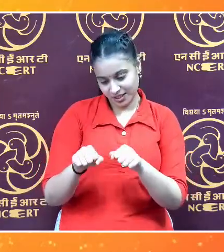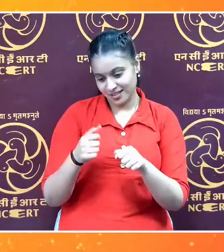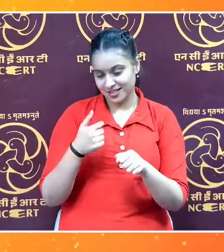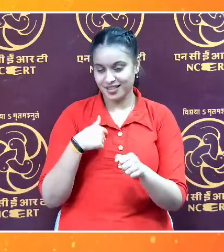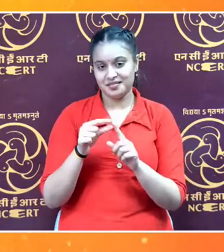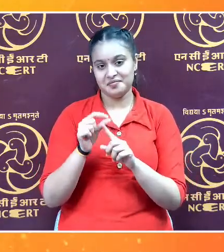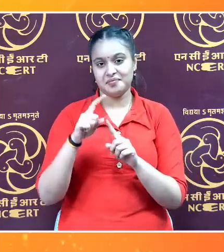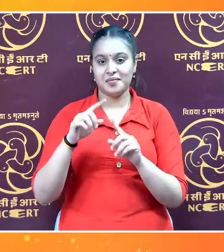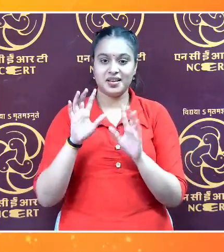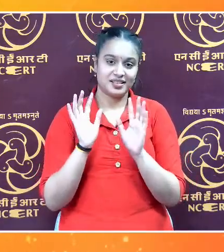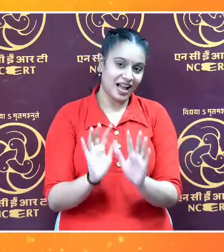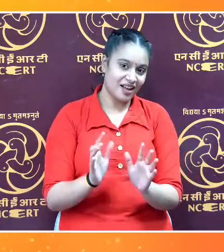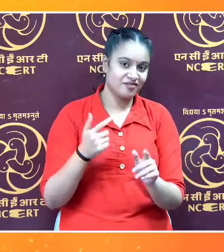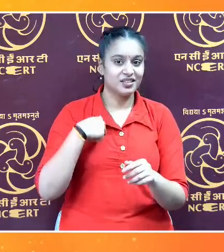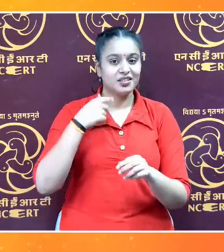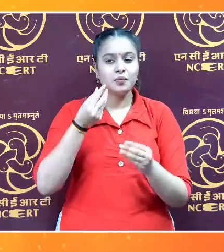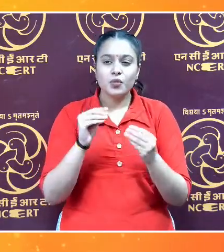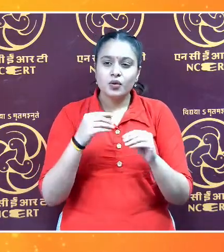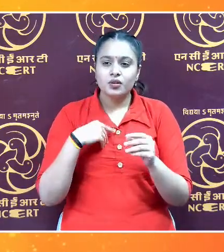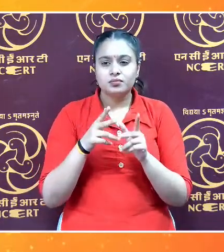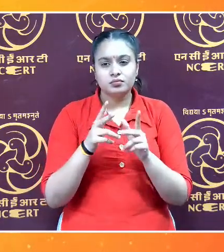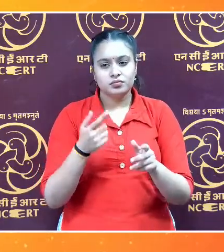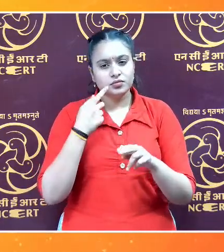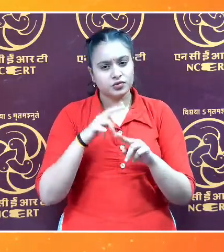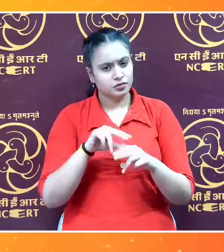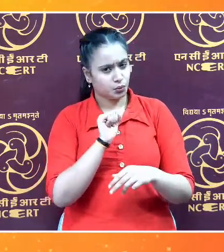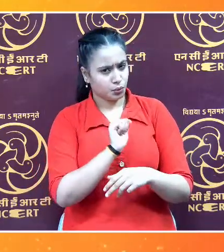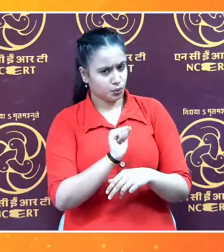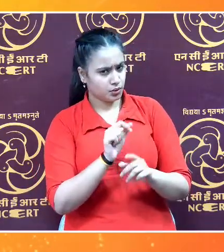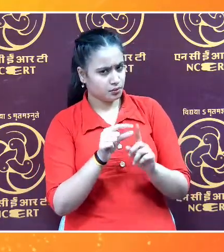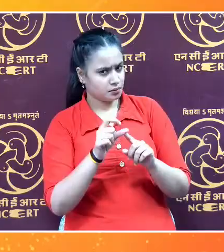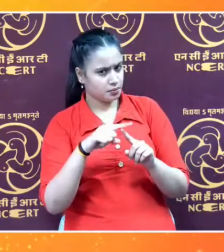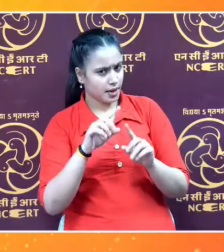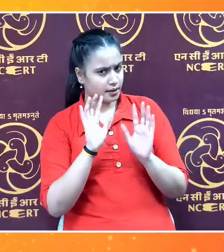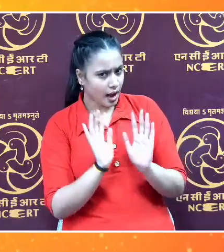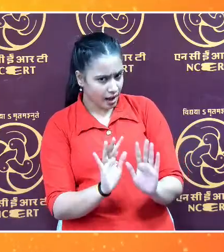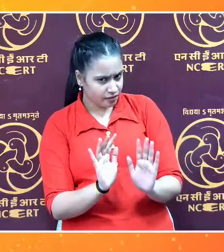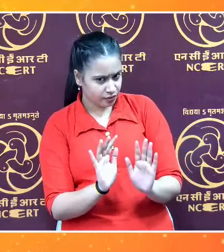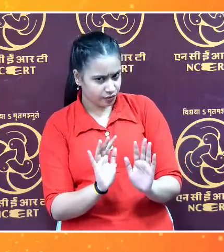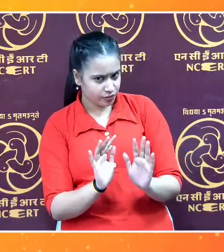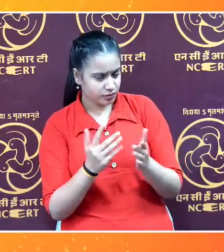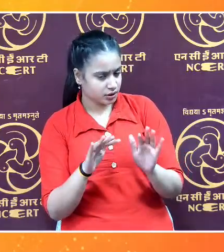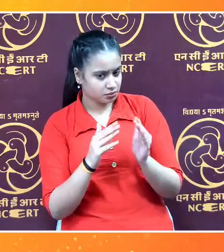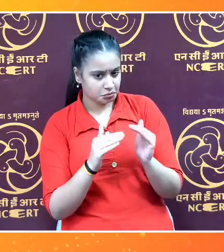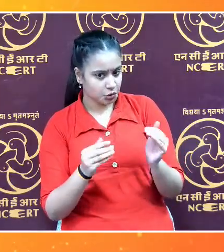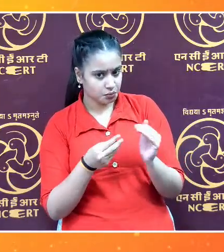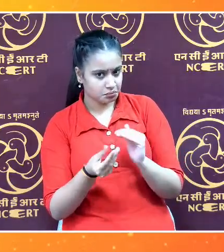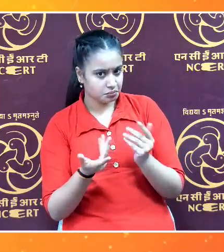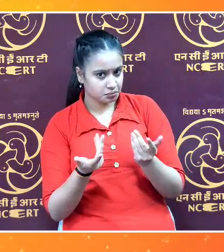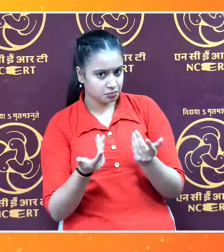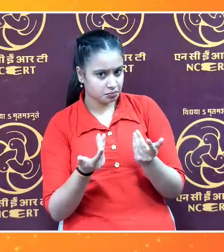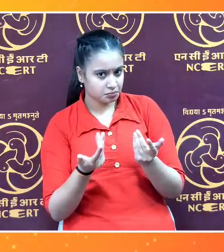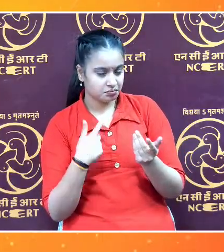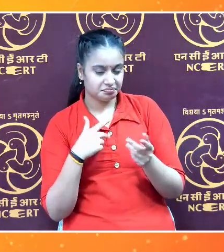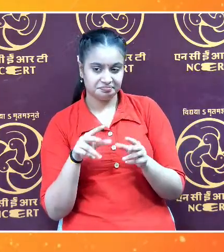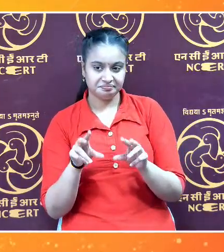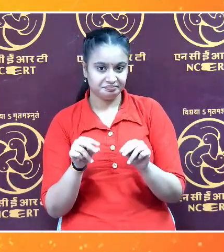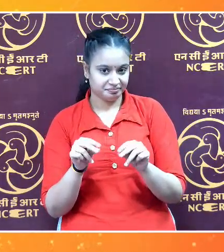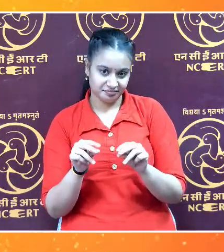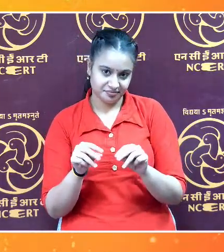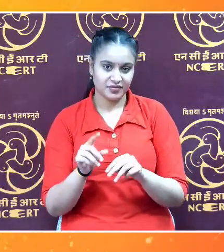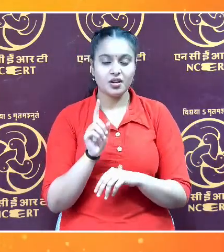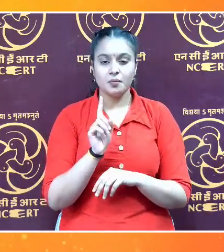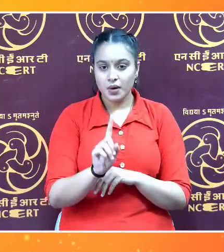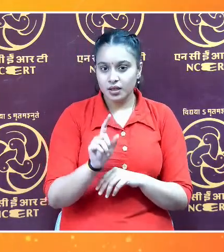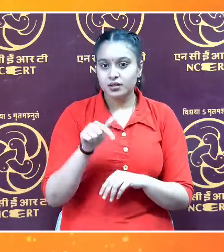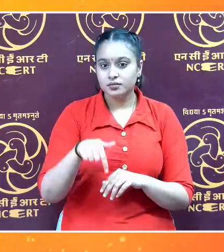a pet. That's why I can speak more. I want to ask you, do you have a pet, and do you have a pet first of all? No, we don't have a pet, but